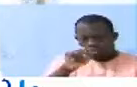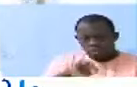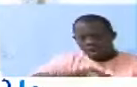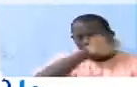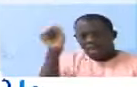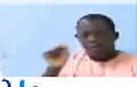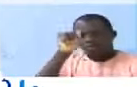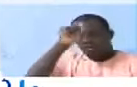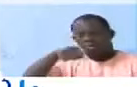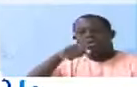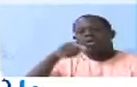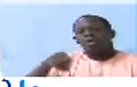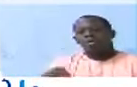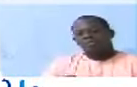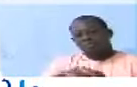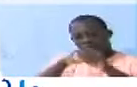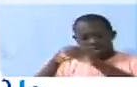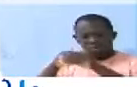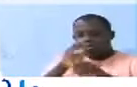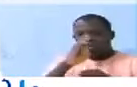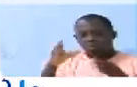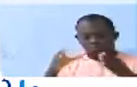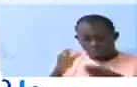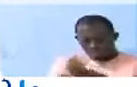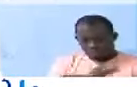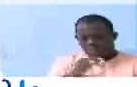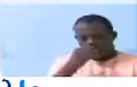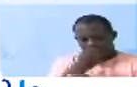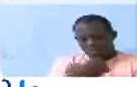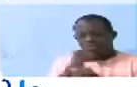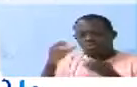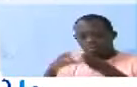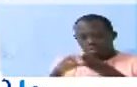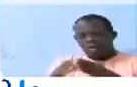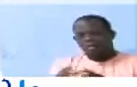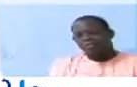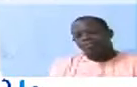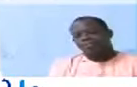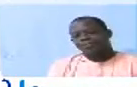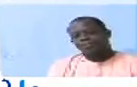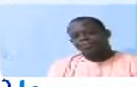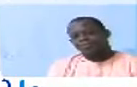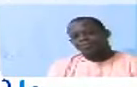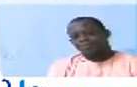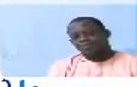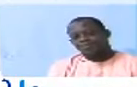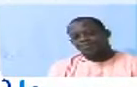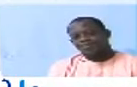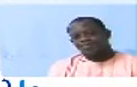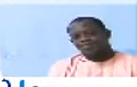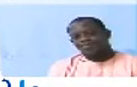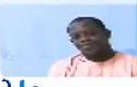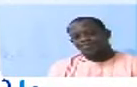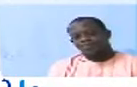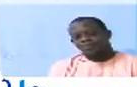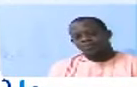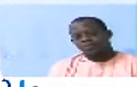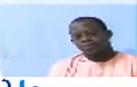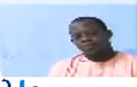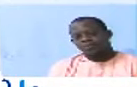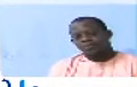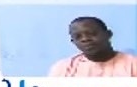colleagues? Ni Abu Bakar Bah men kafoteng. Fafanan tarta mulu ko le men ya til tajire ya wo lu la kali